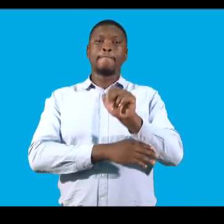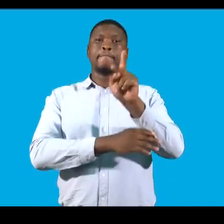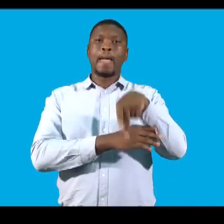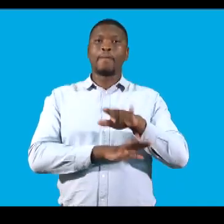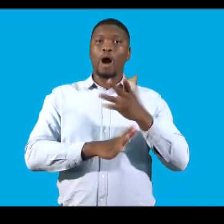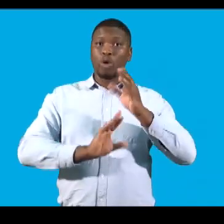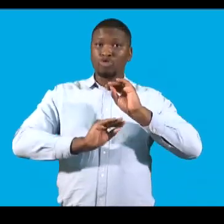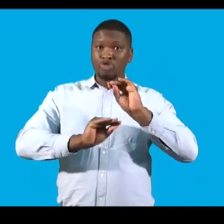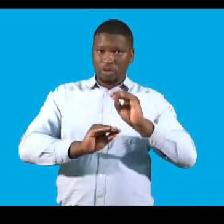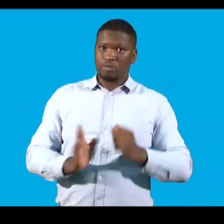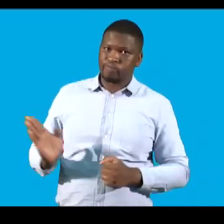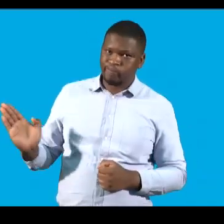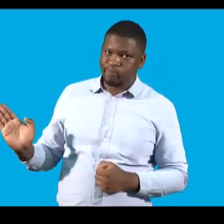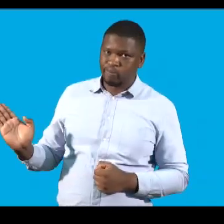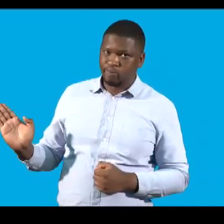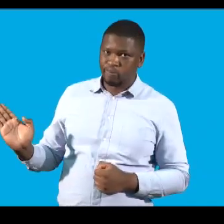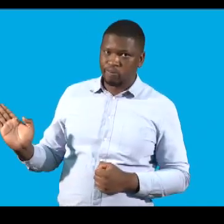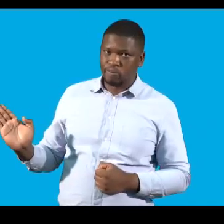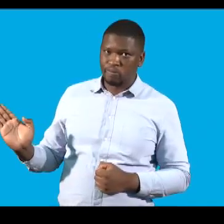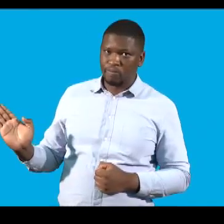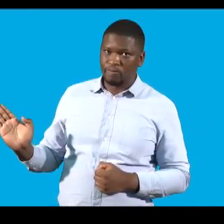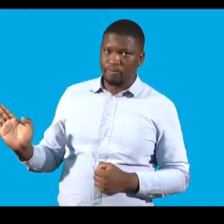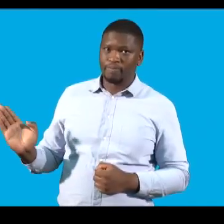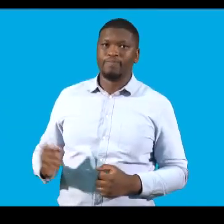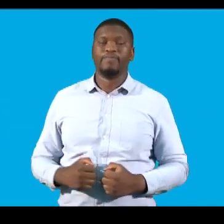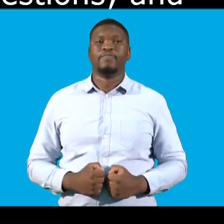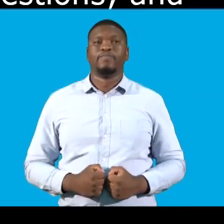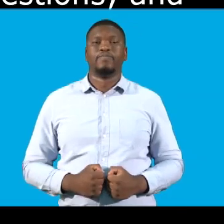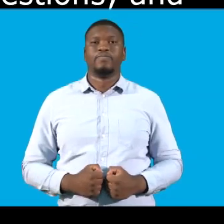map of how today's lesson will unfold.